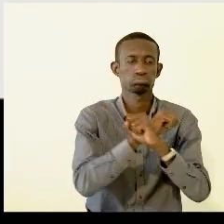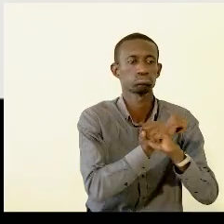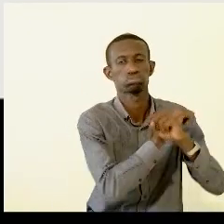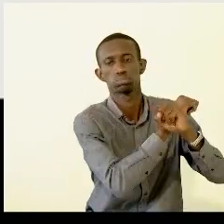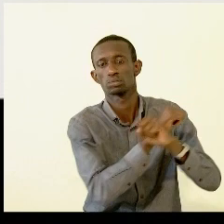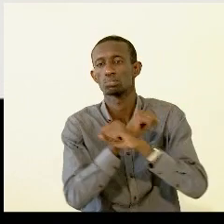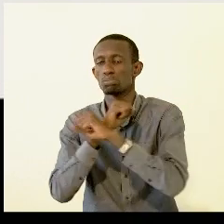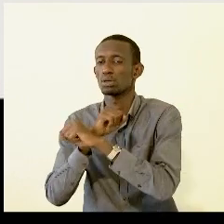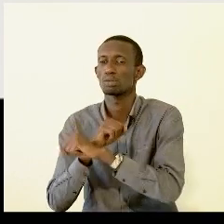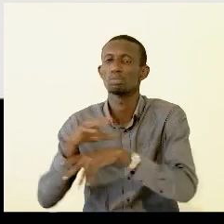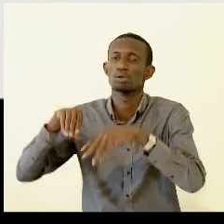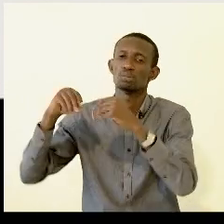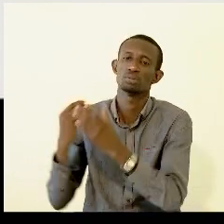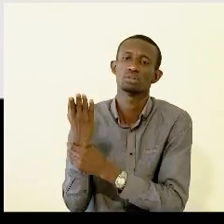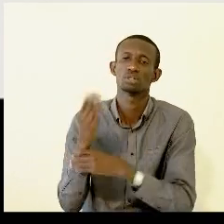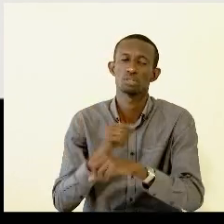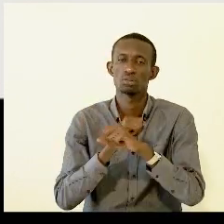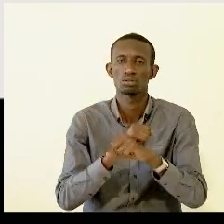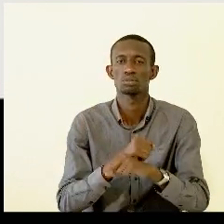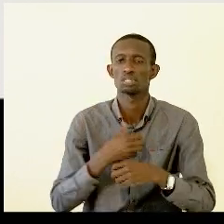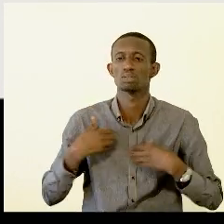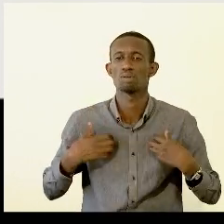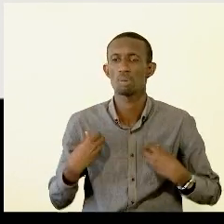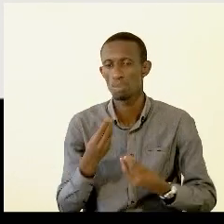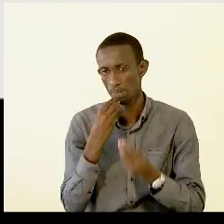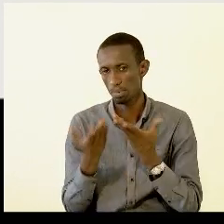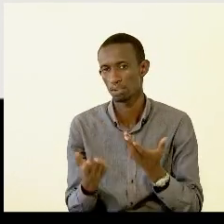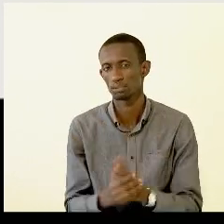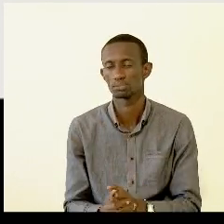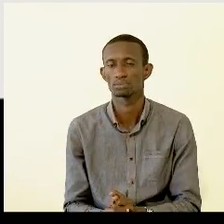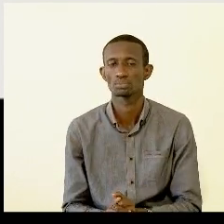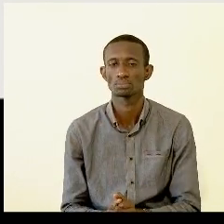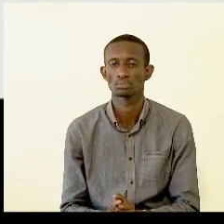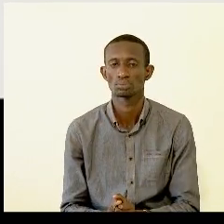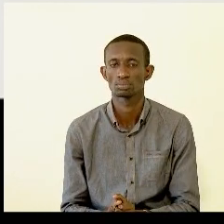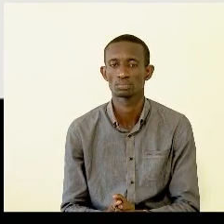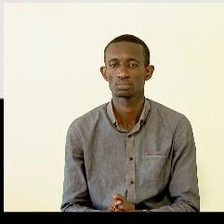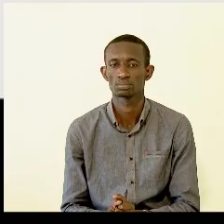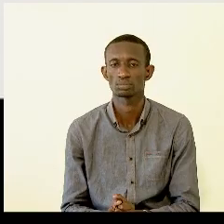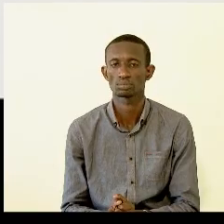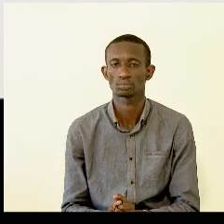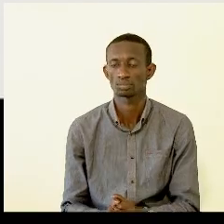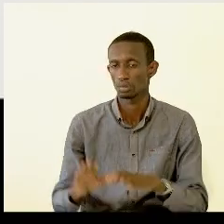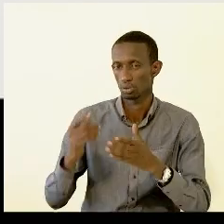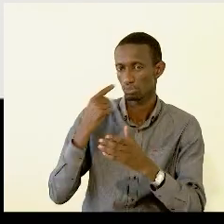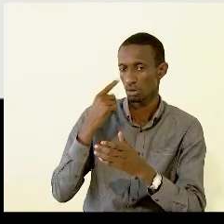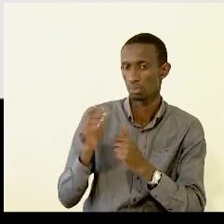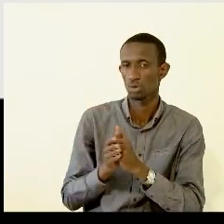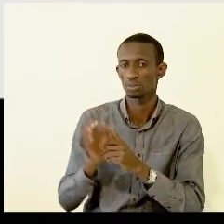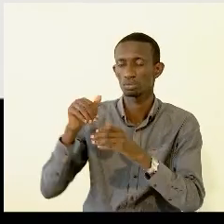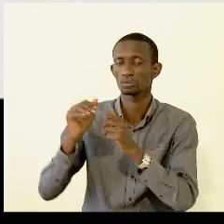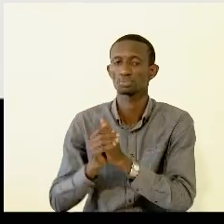protecting the plant from herbivores and for preventing excessive loss of water. We have seen this